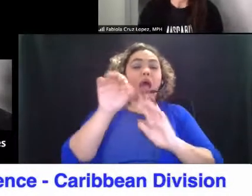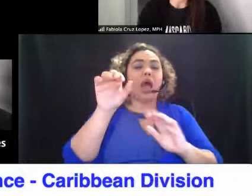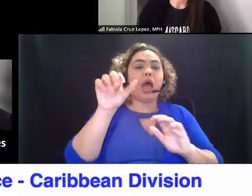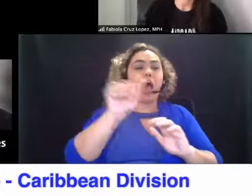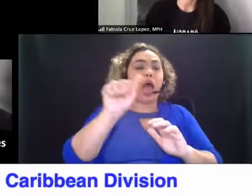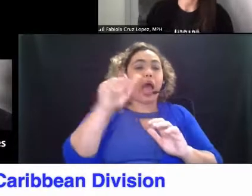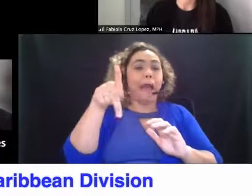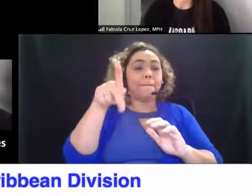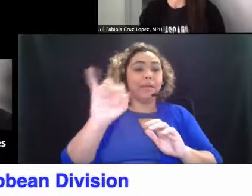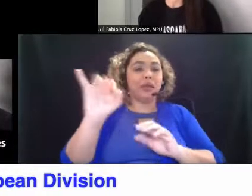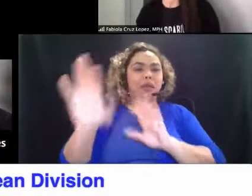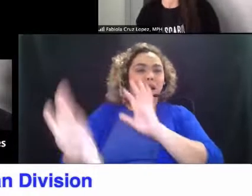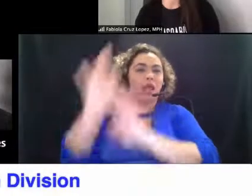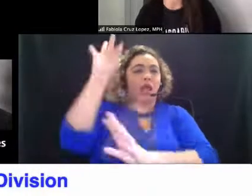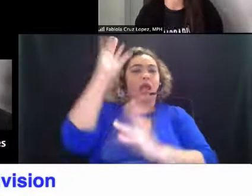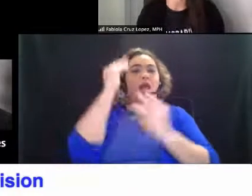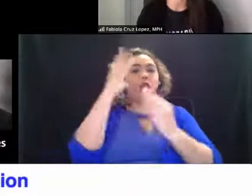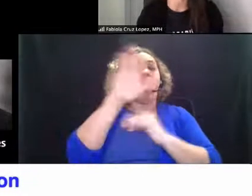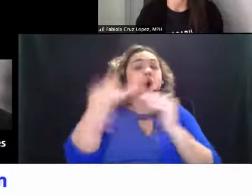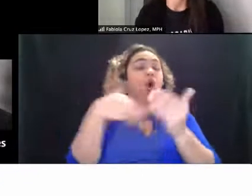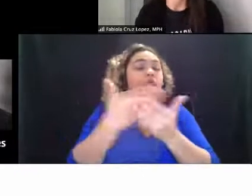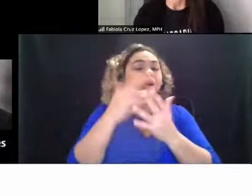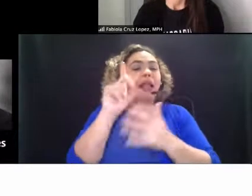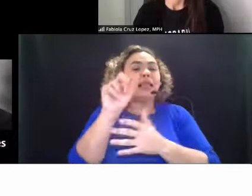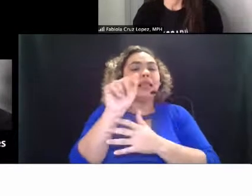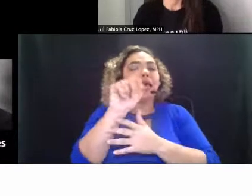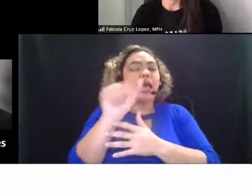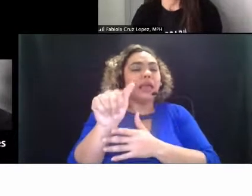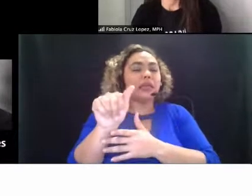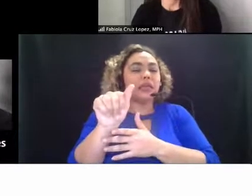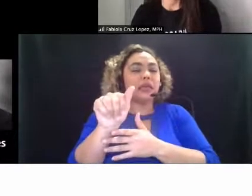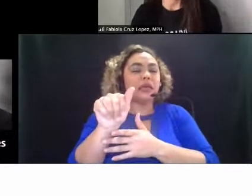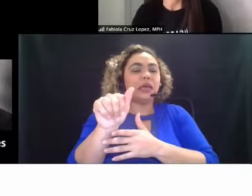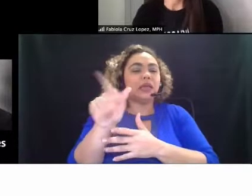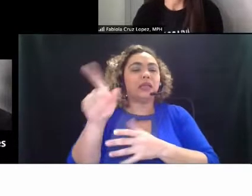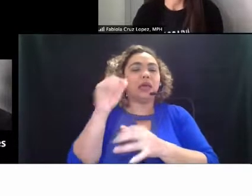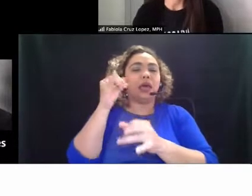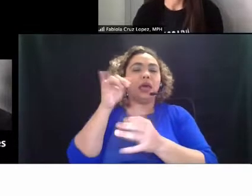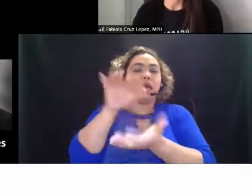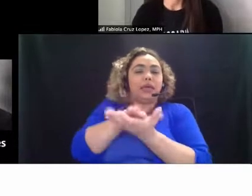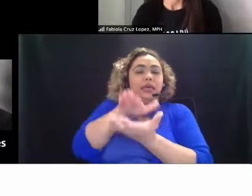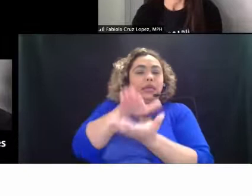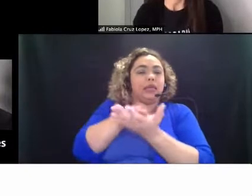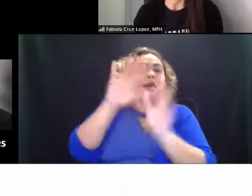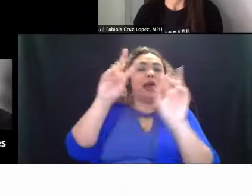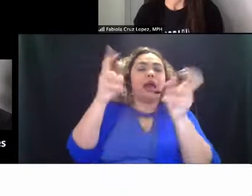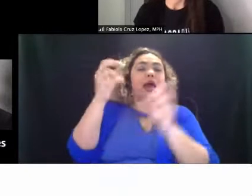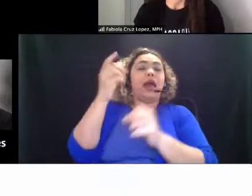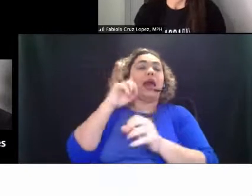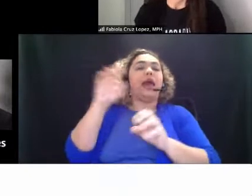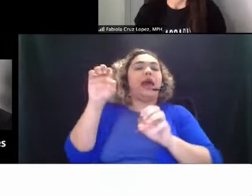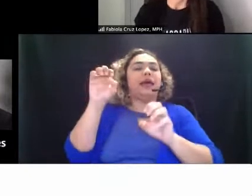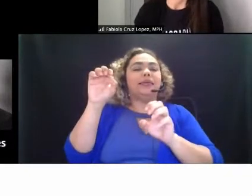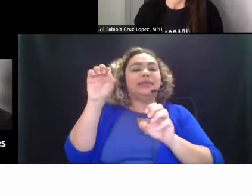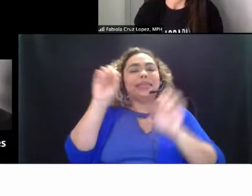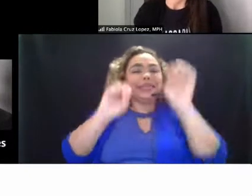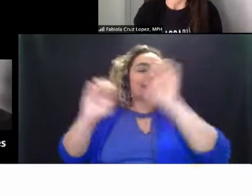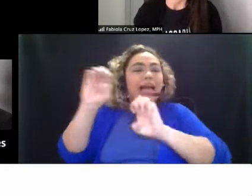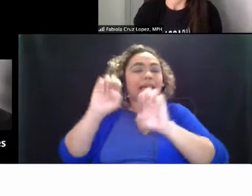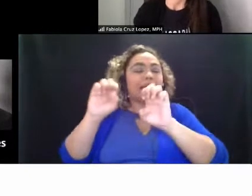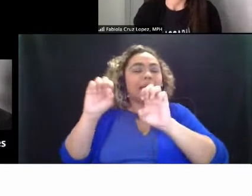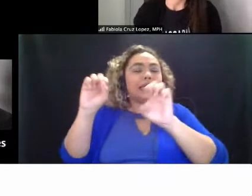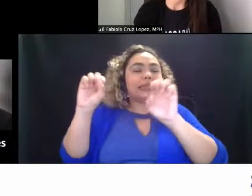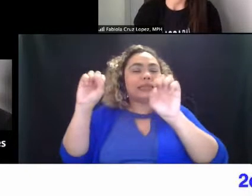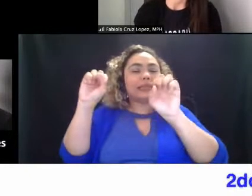data. That's where we're from. The Institute, the Instituto de Estadística is taking the